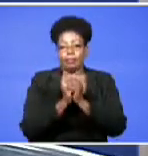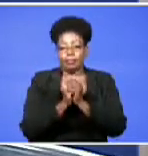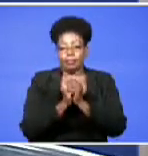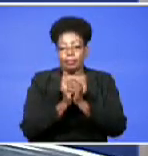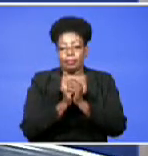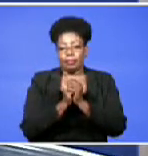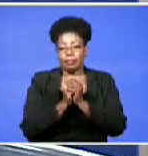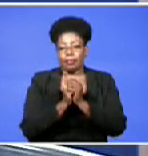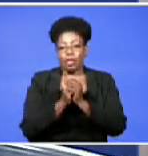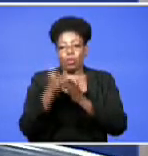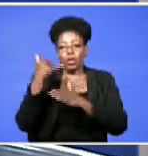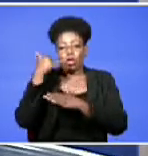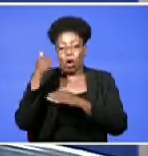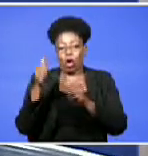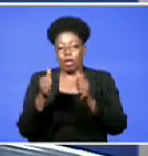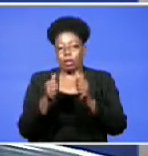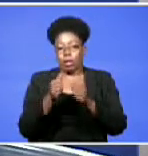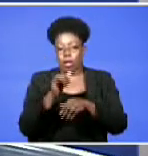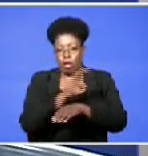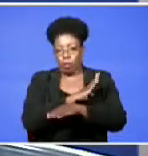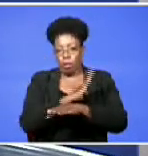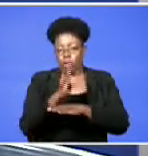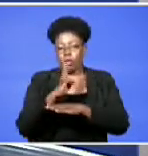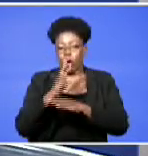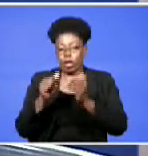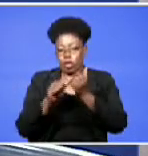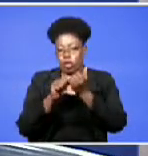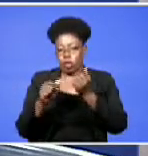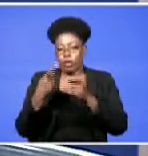Well, we contacted the board of the Water and Sewage Corporation for